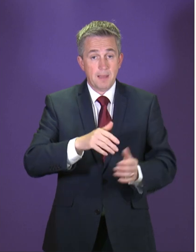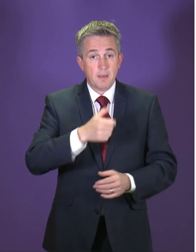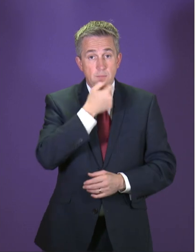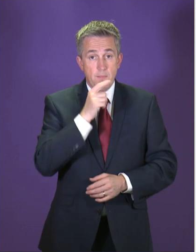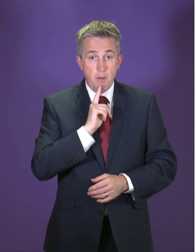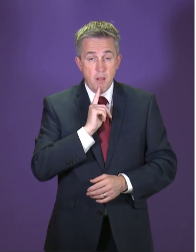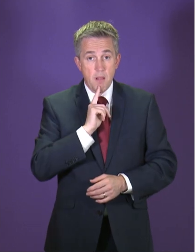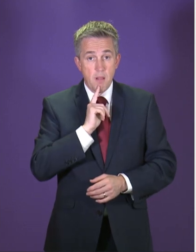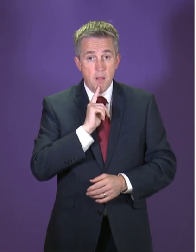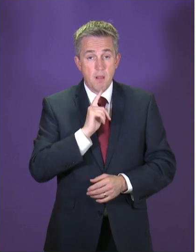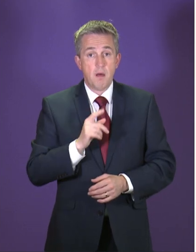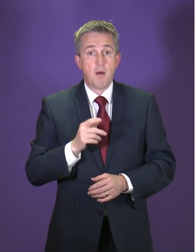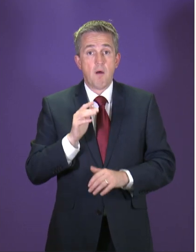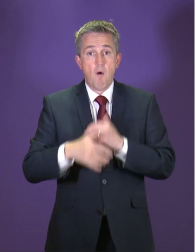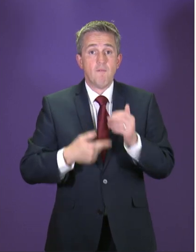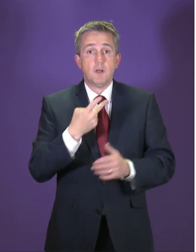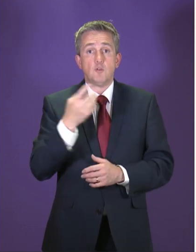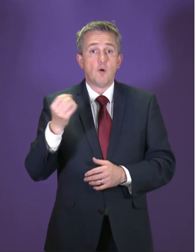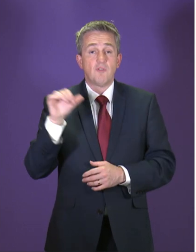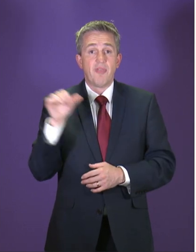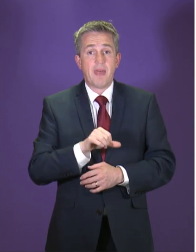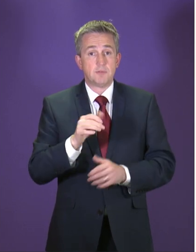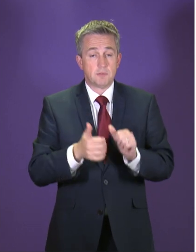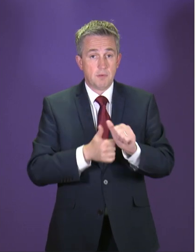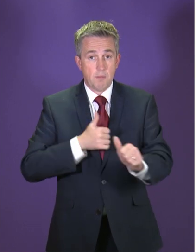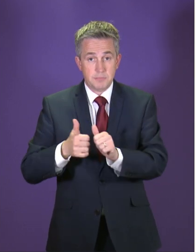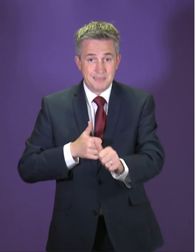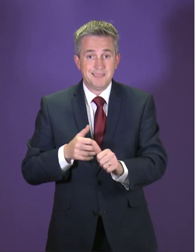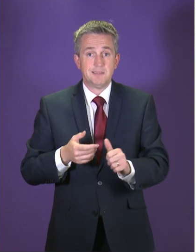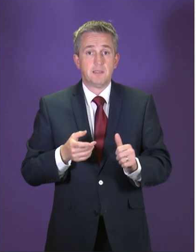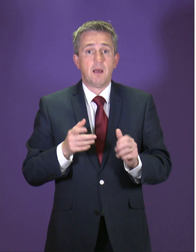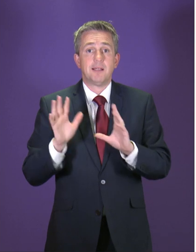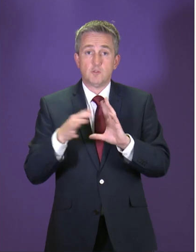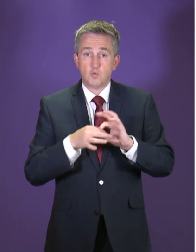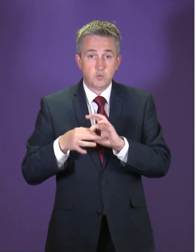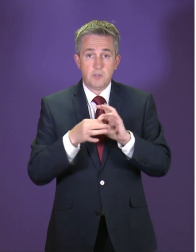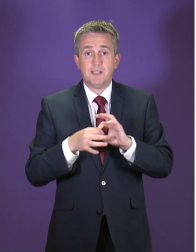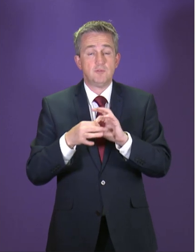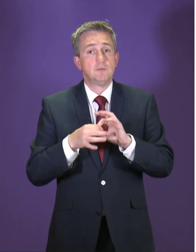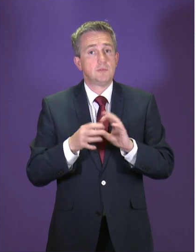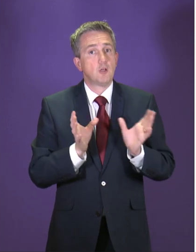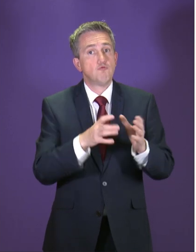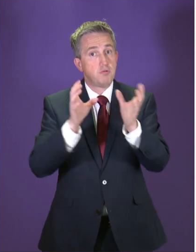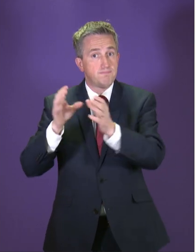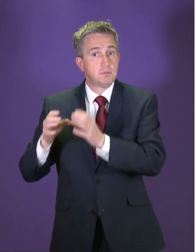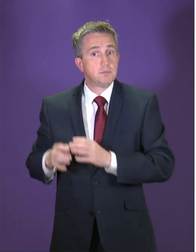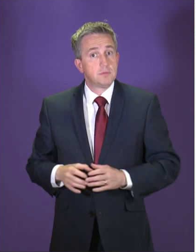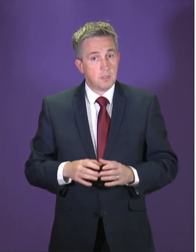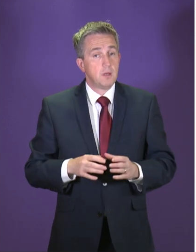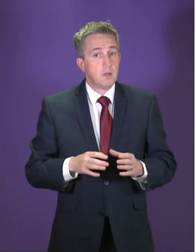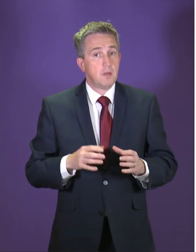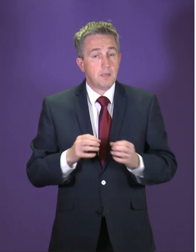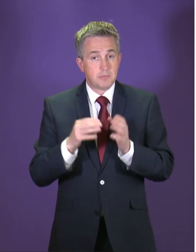more than 200,000 companies and associations and groups in